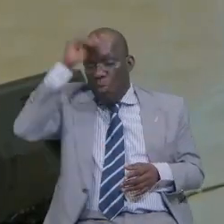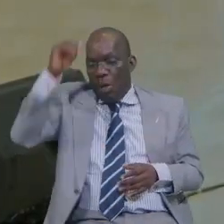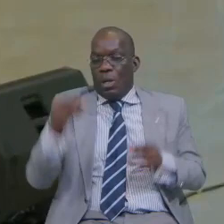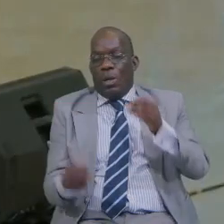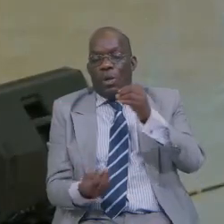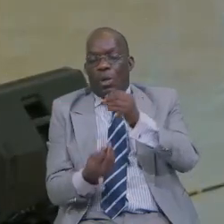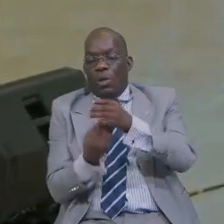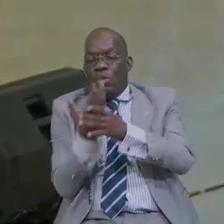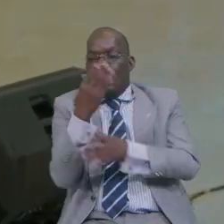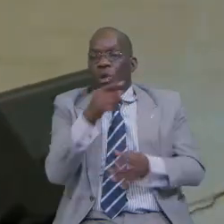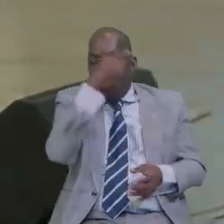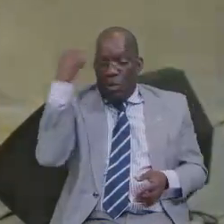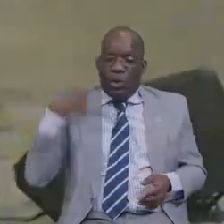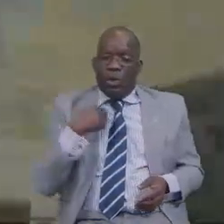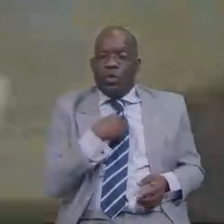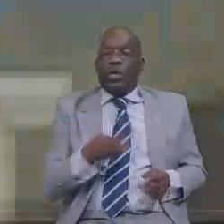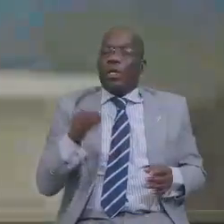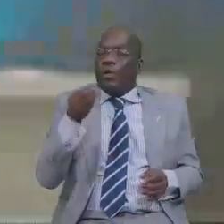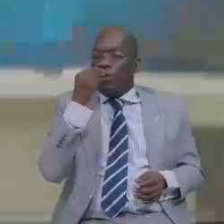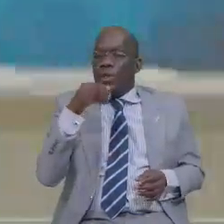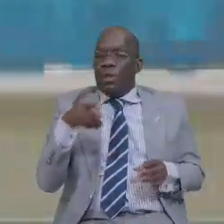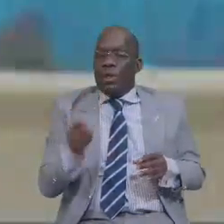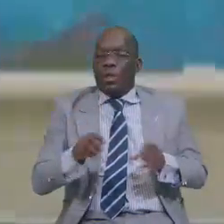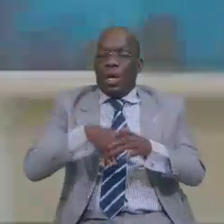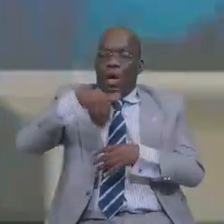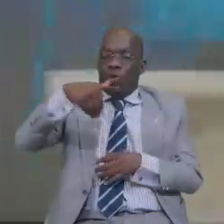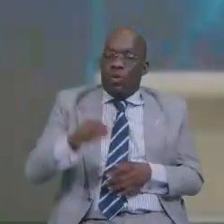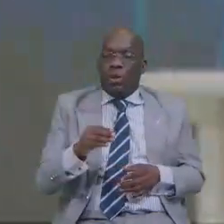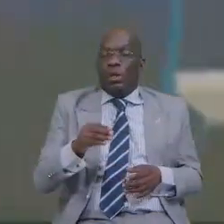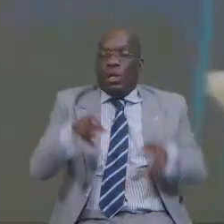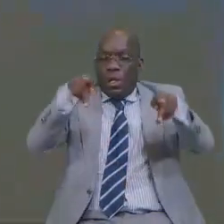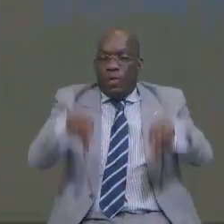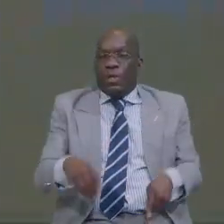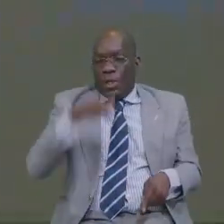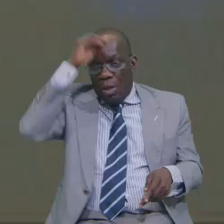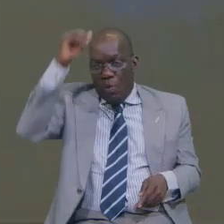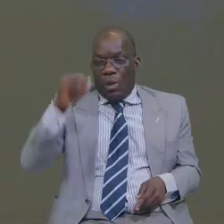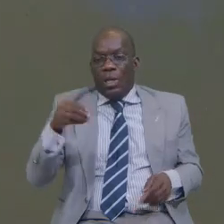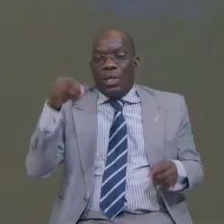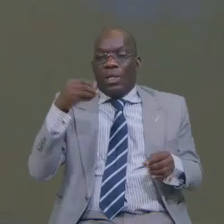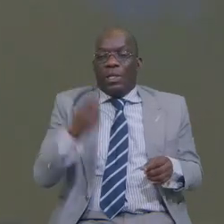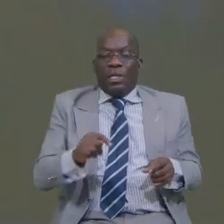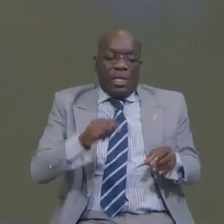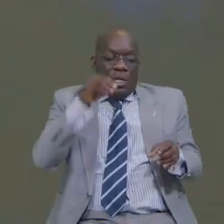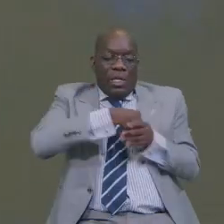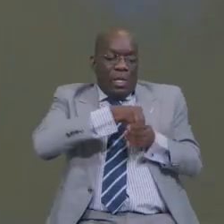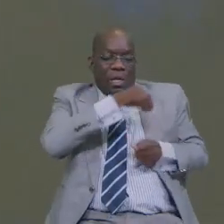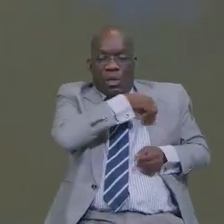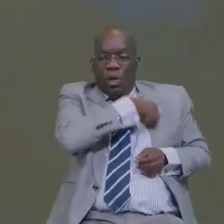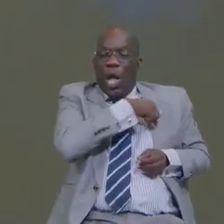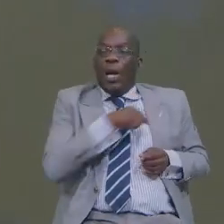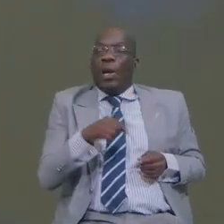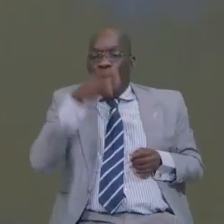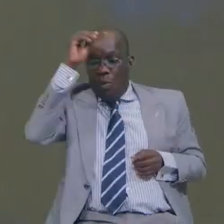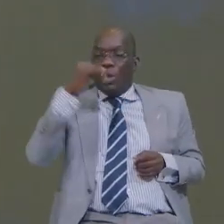outward man, the inner man is weak, is fainting. What if